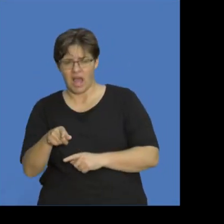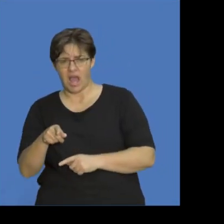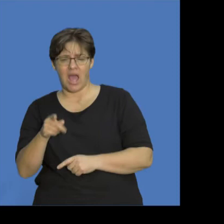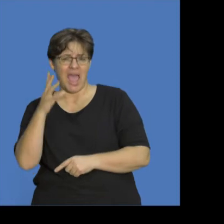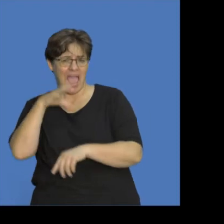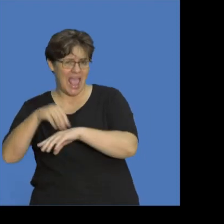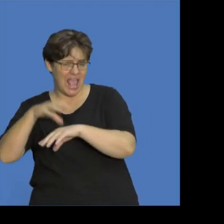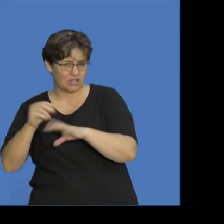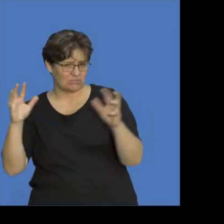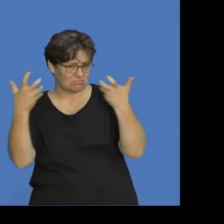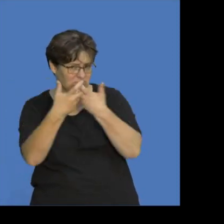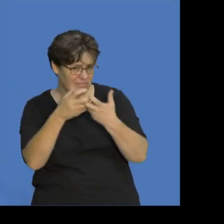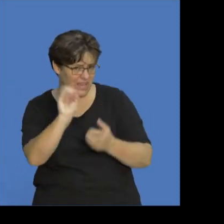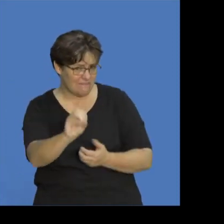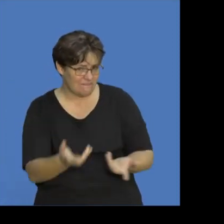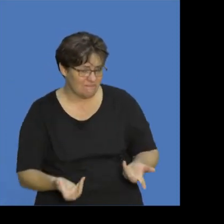question.